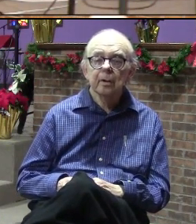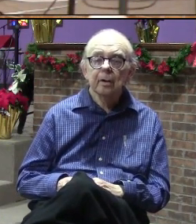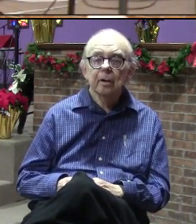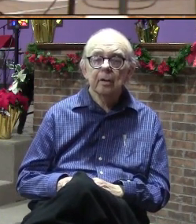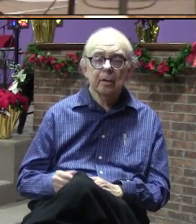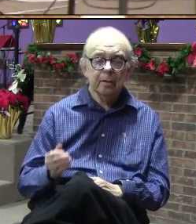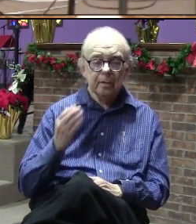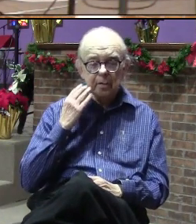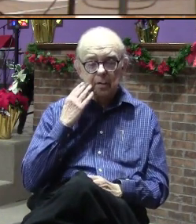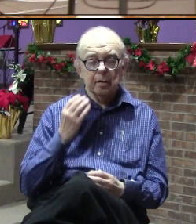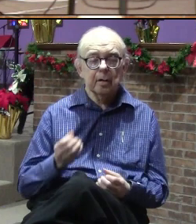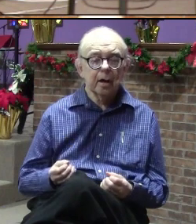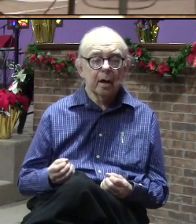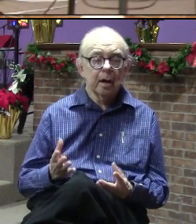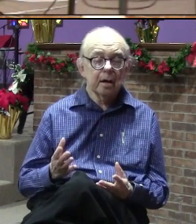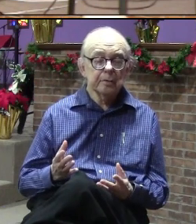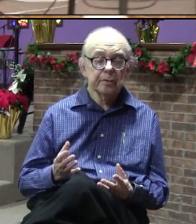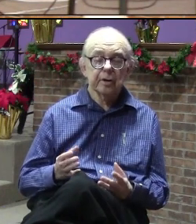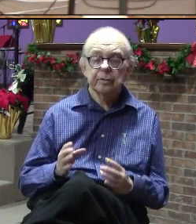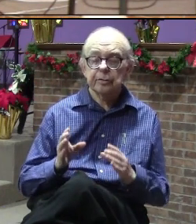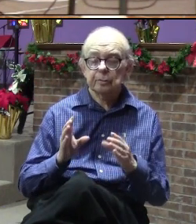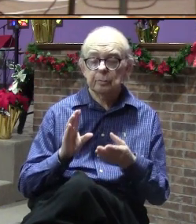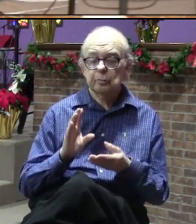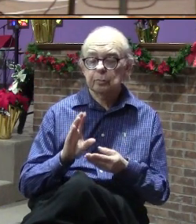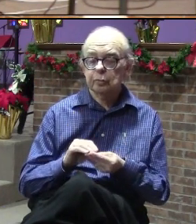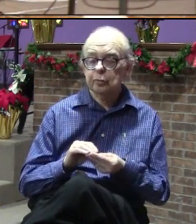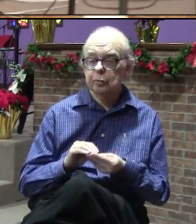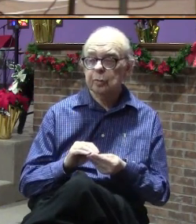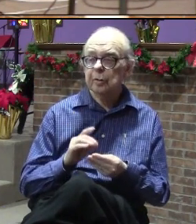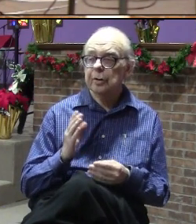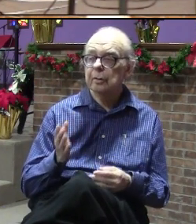And you know how much that deflates you?